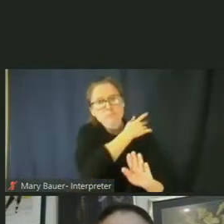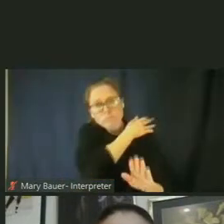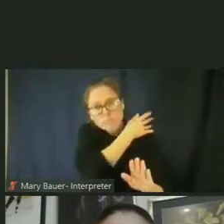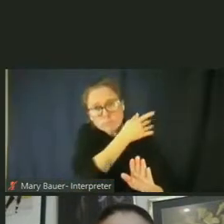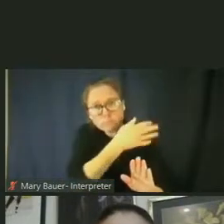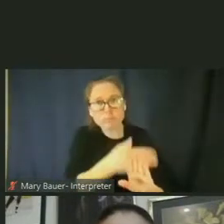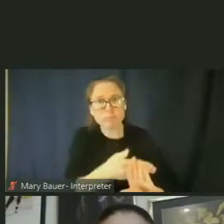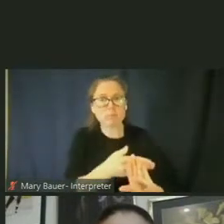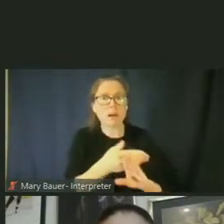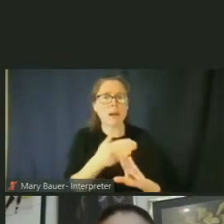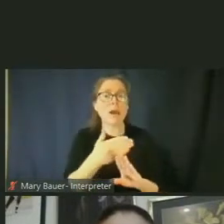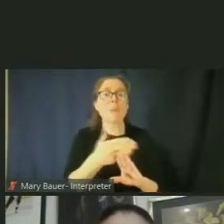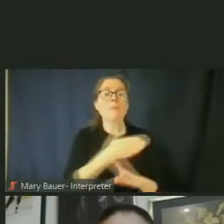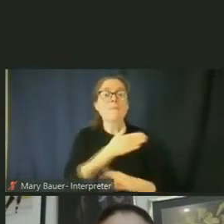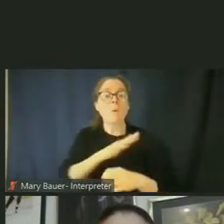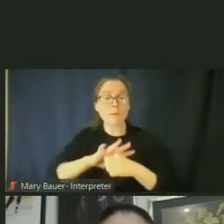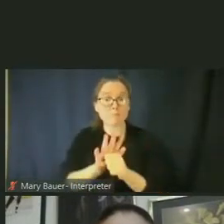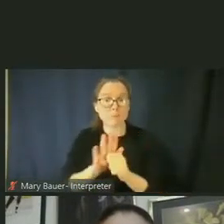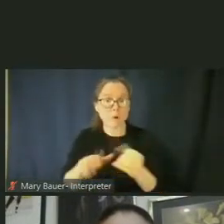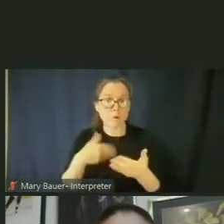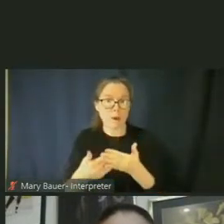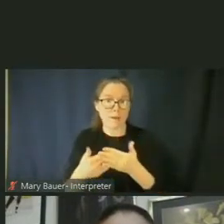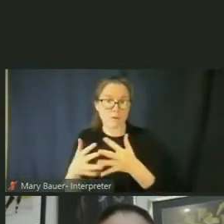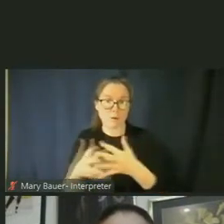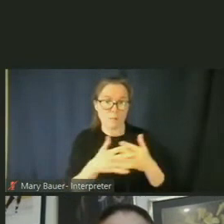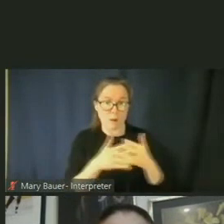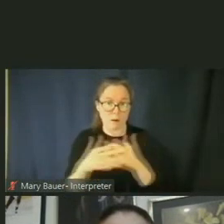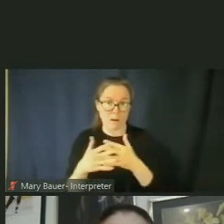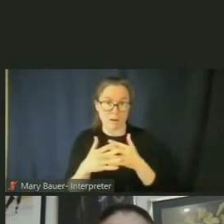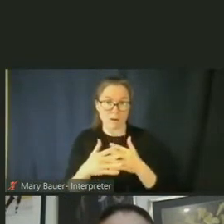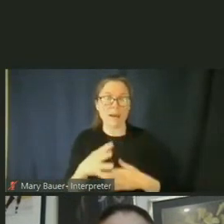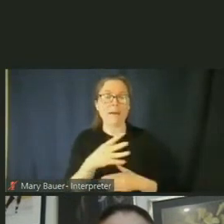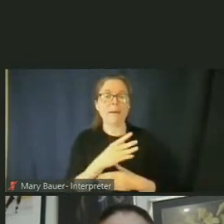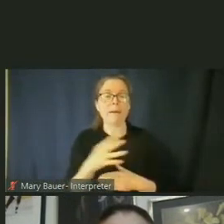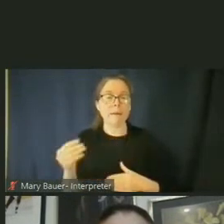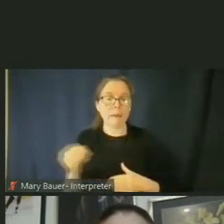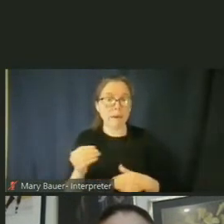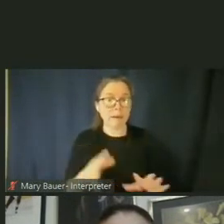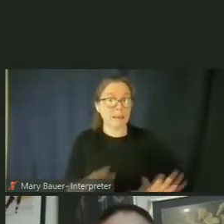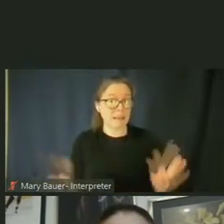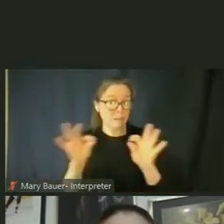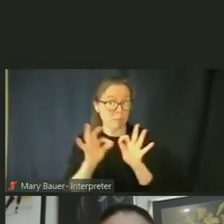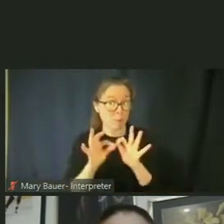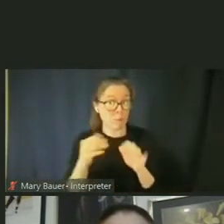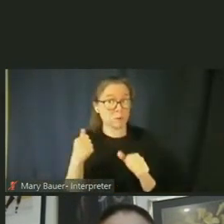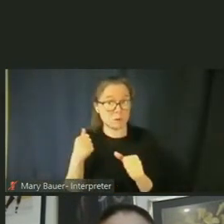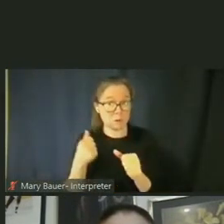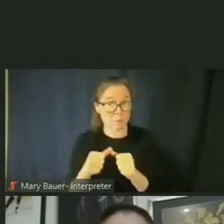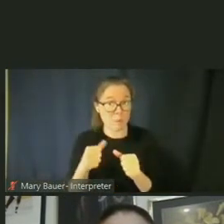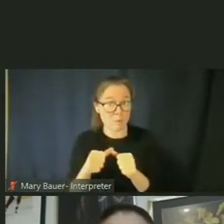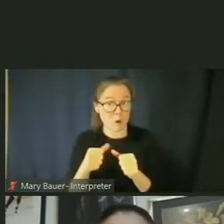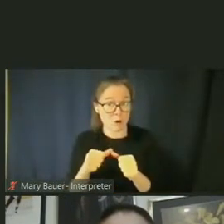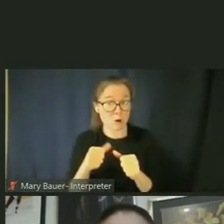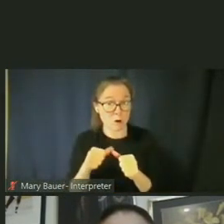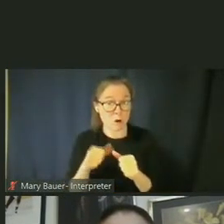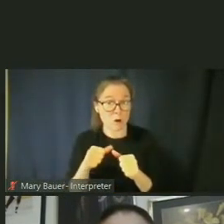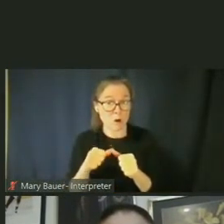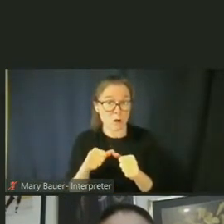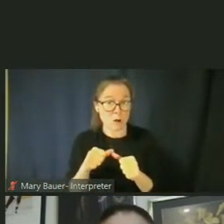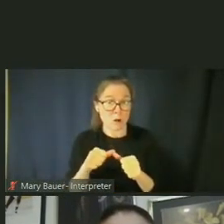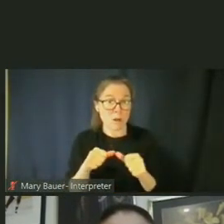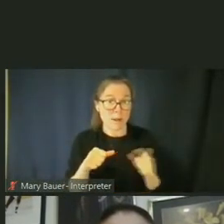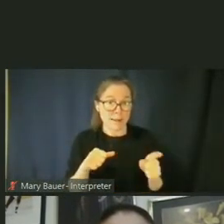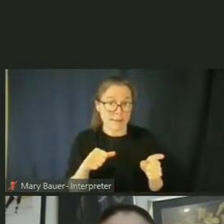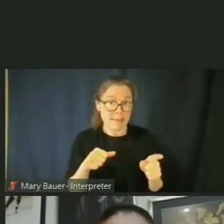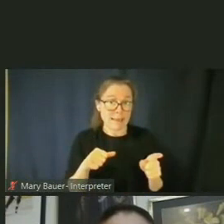pandemic coming to America. But also, it's important to know that the attention being paid to